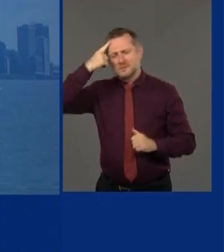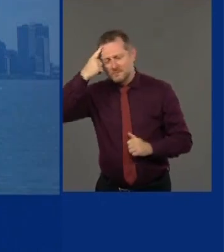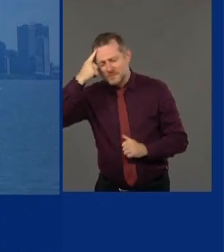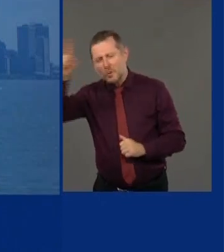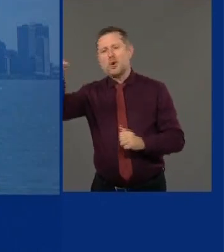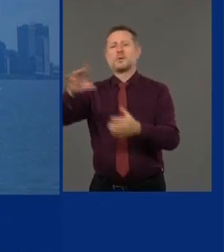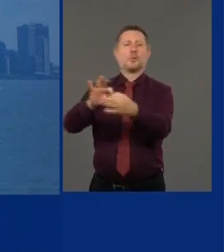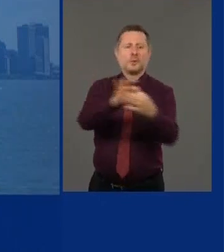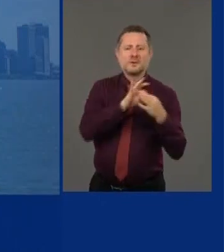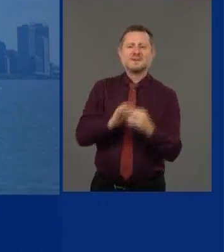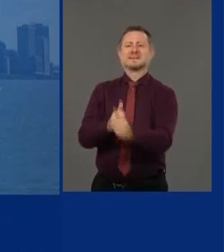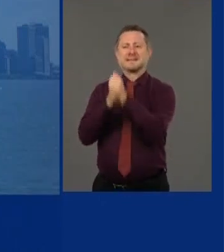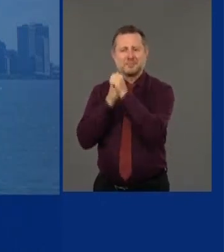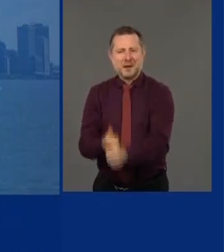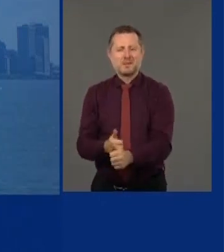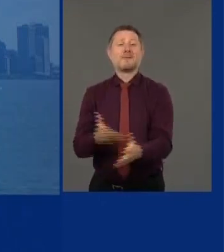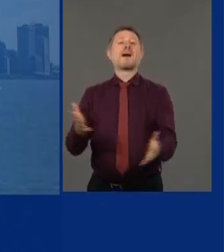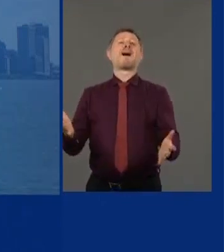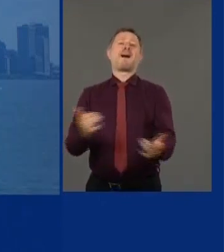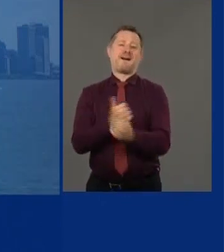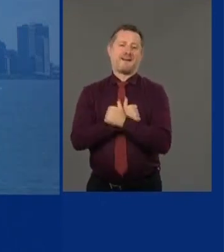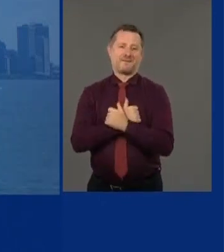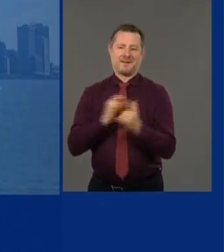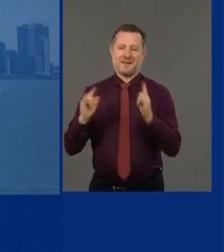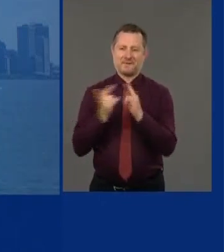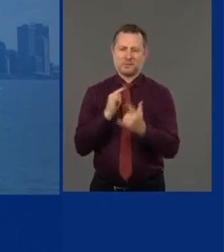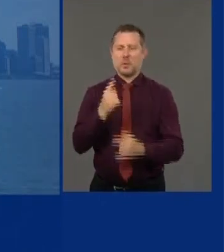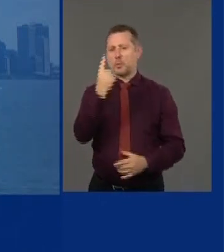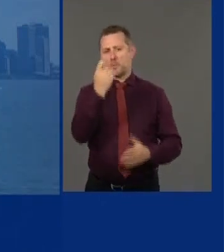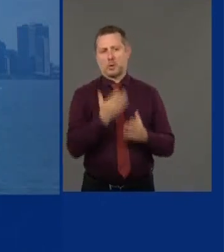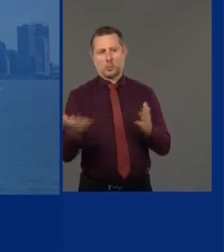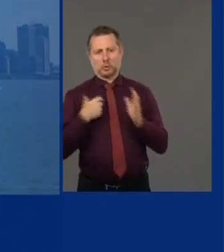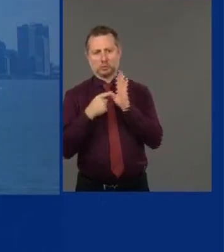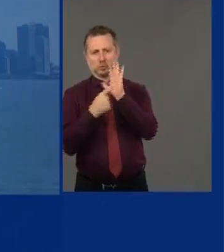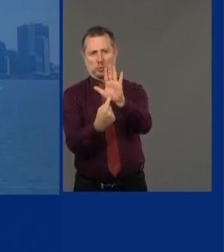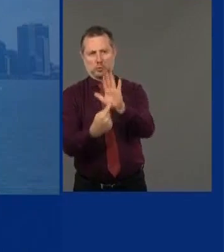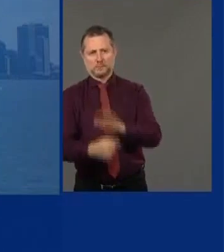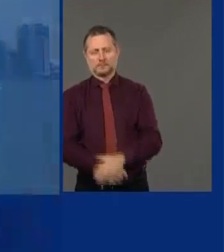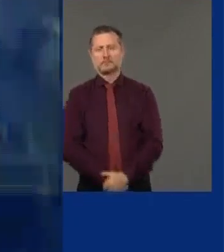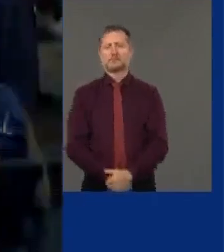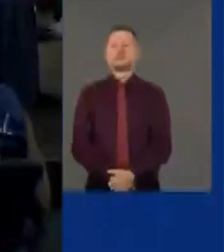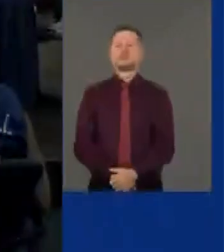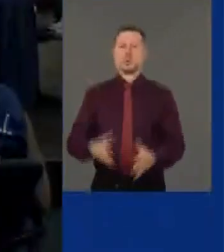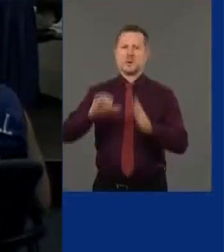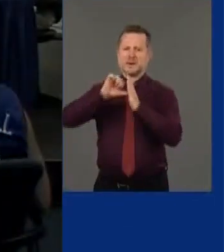and loving. I want to show you one other thing that makes the point.